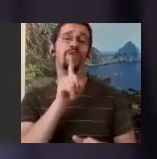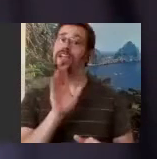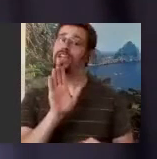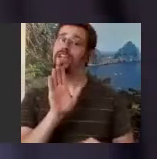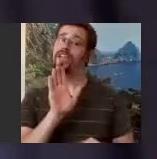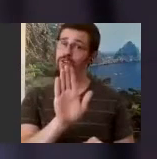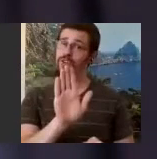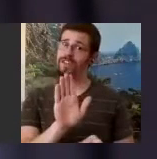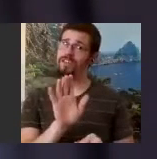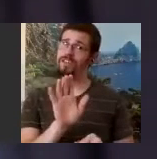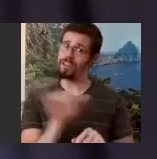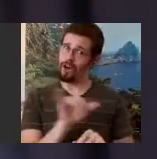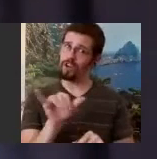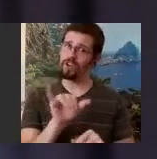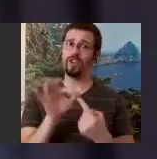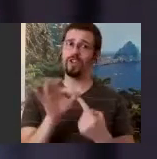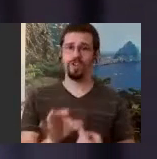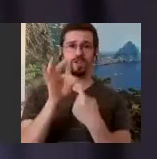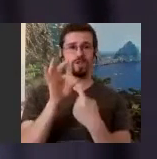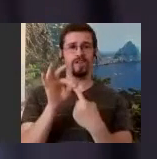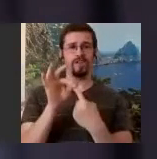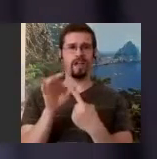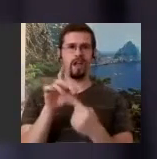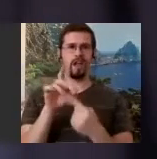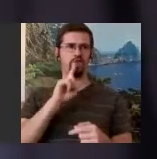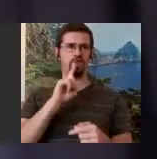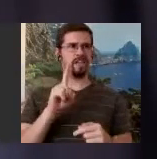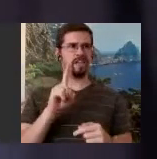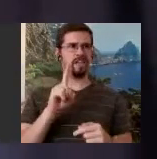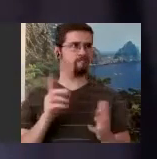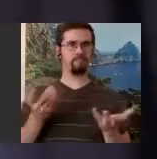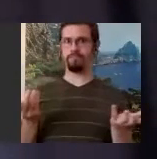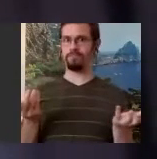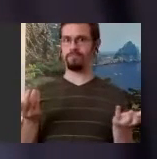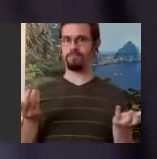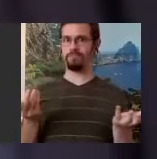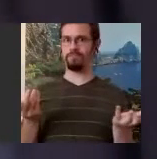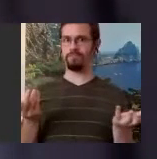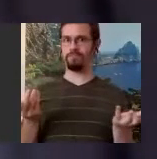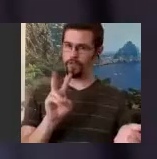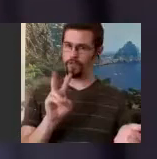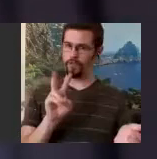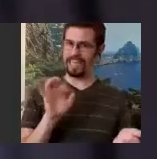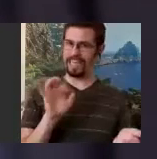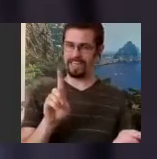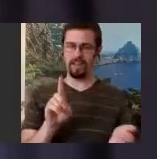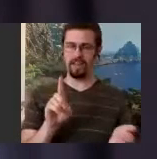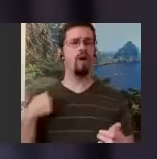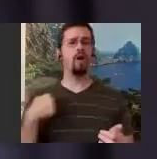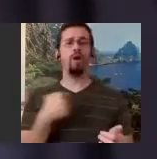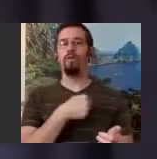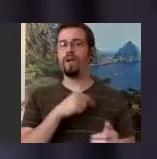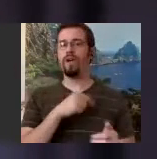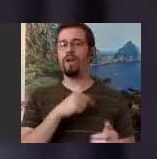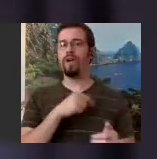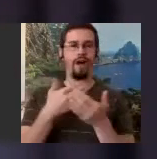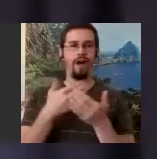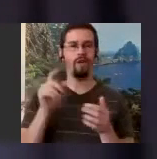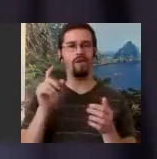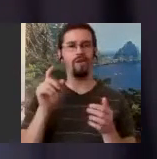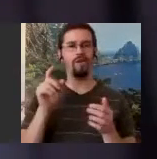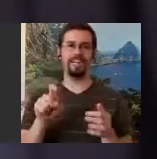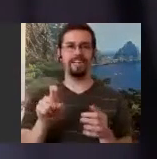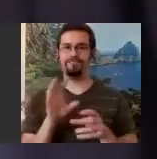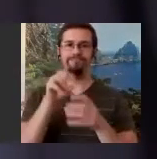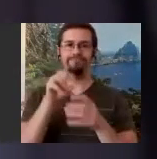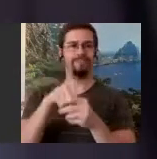quite unusual and rather innovative, and we all need innovation. So, frankly, I'm really delighted